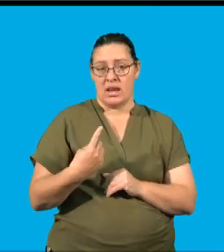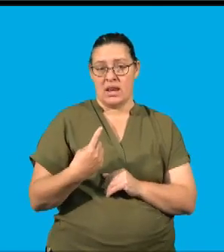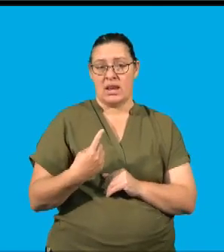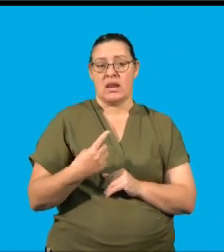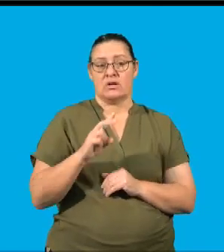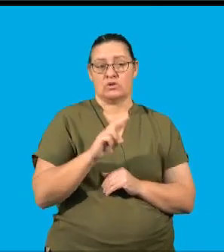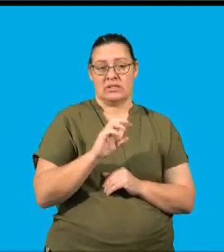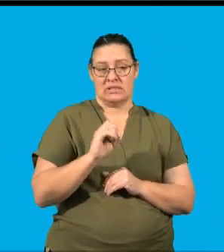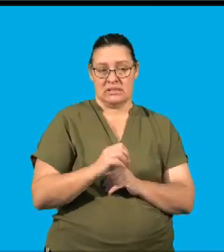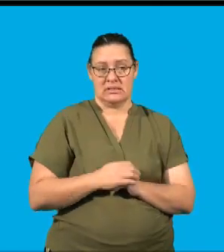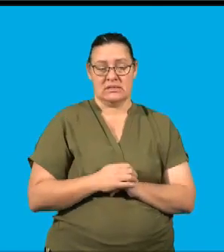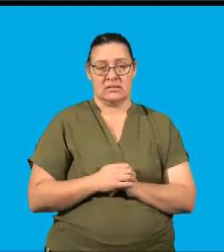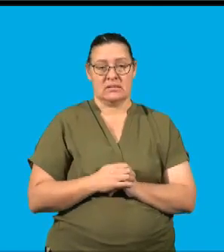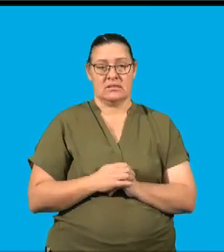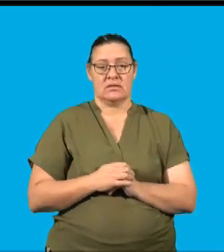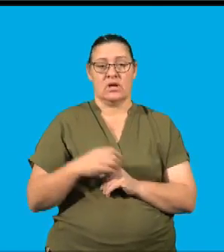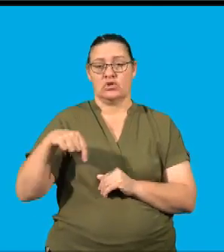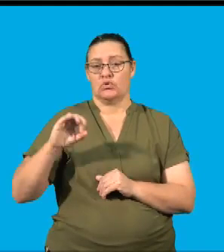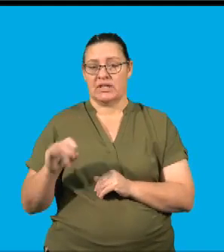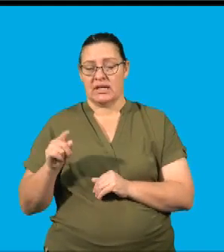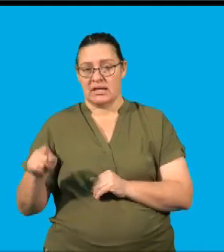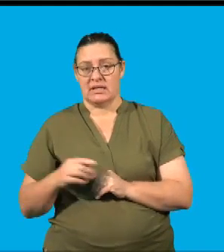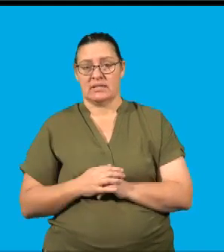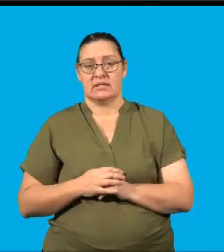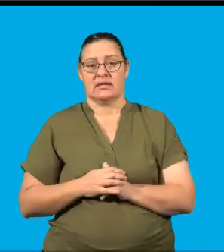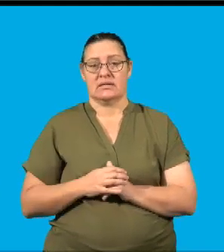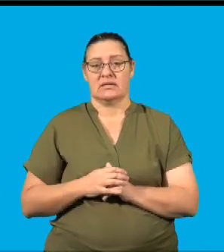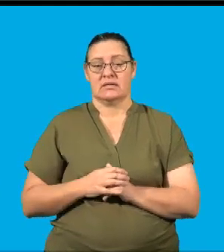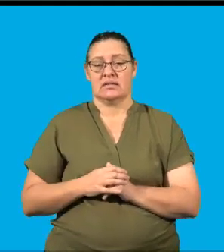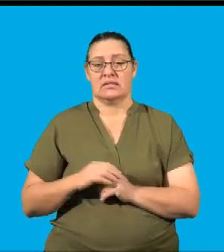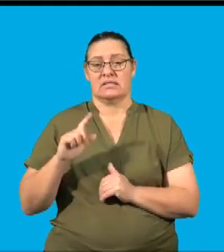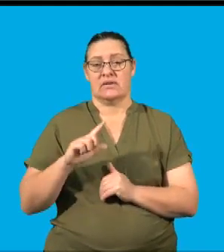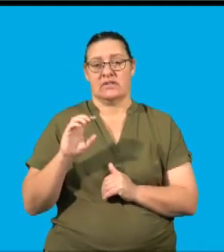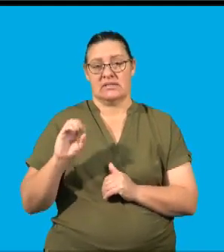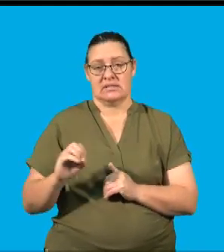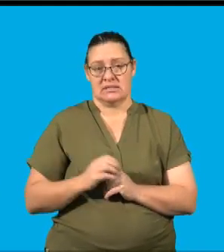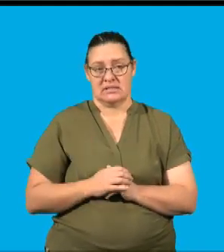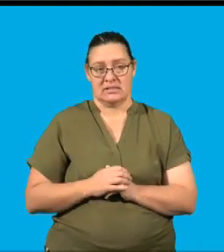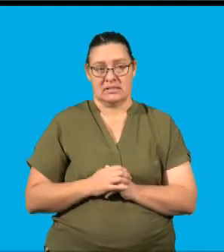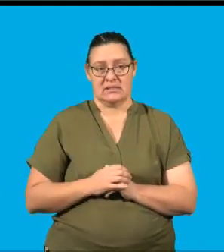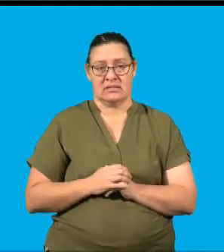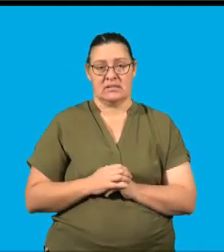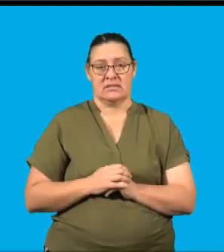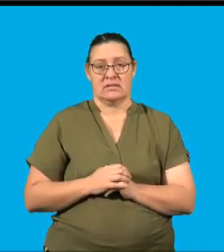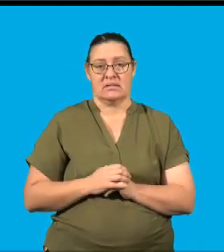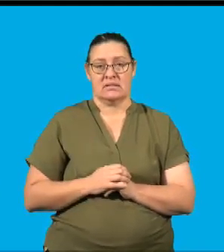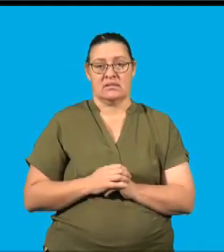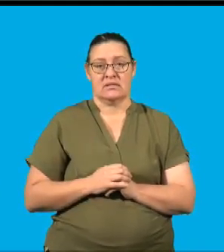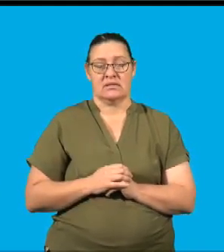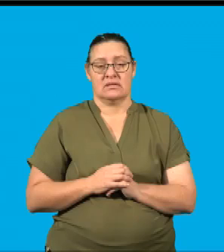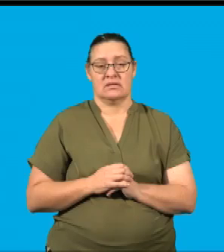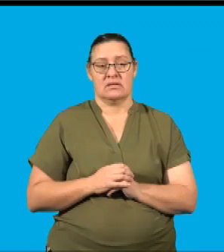Q1, it is 20. What is Q3? Q3 is 70. So